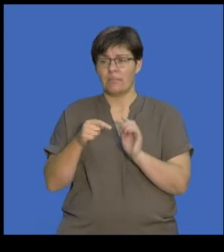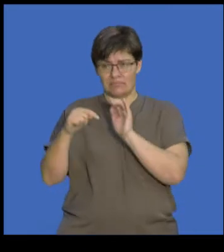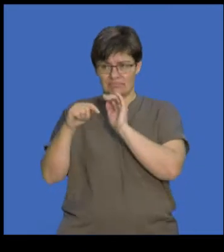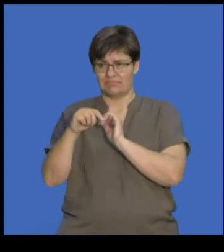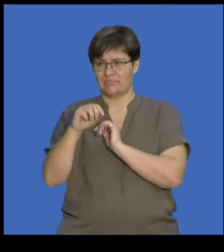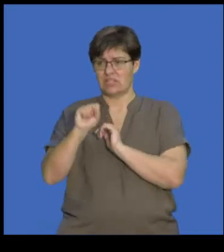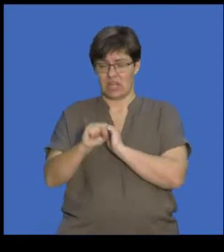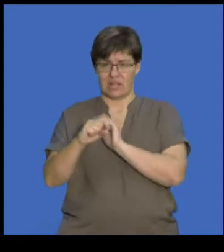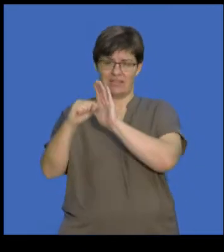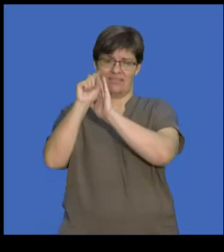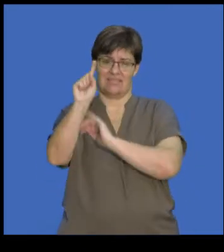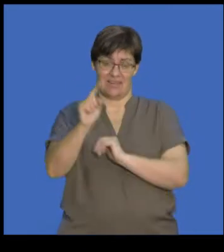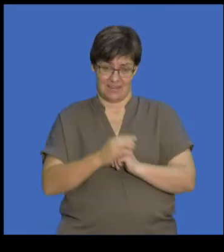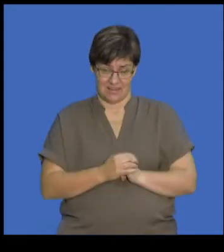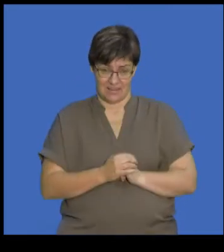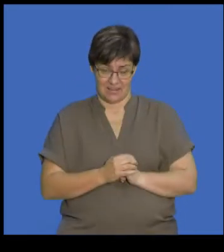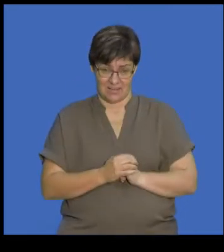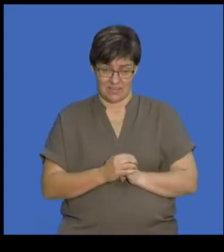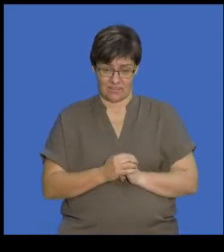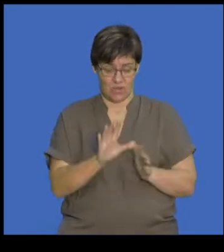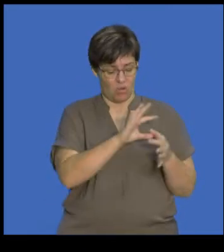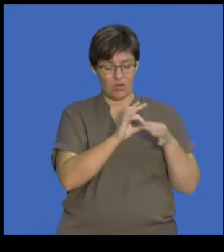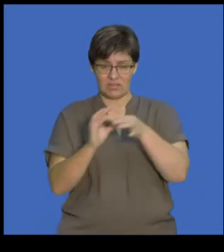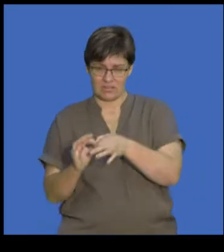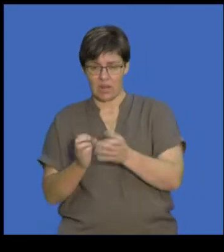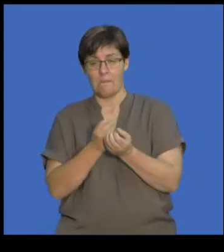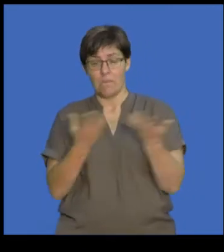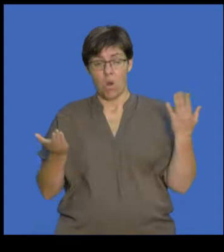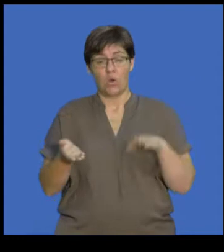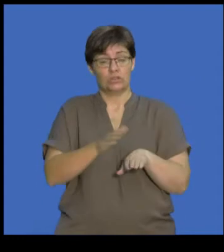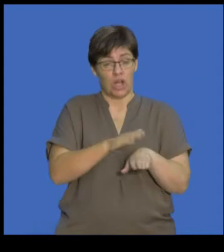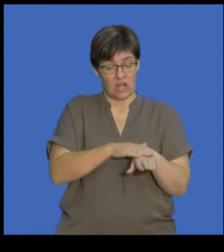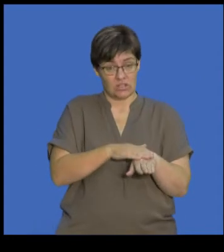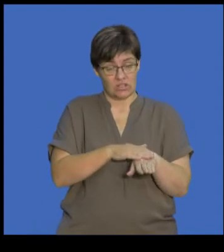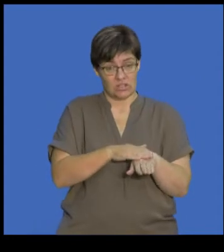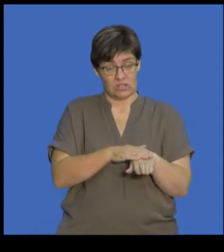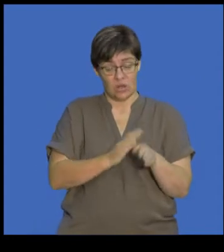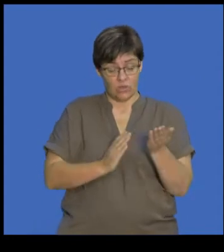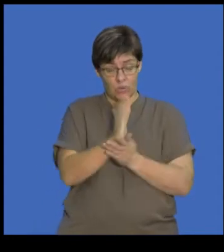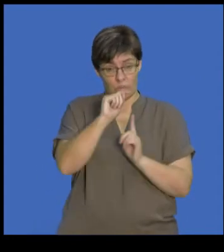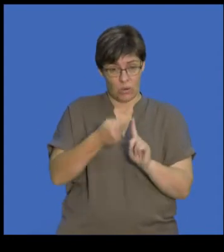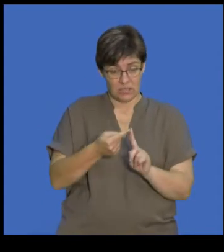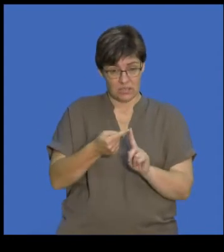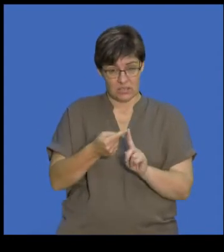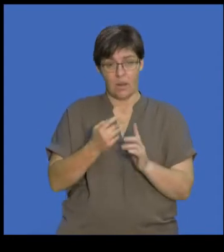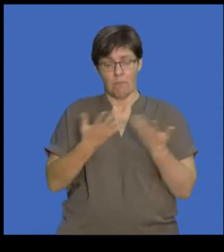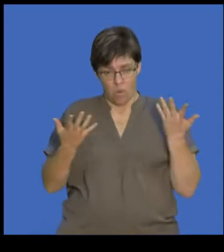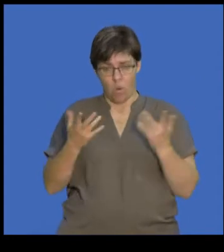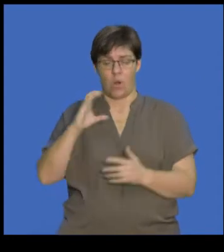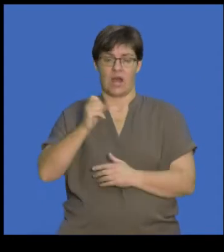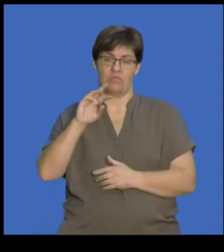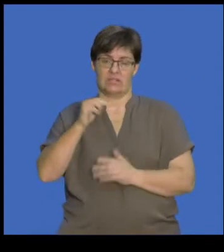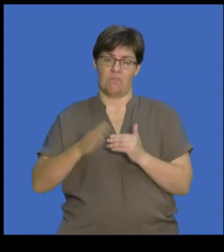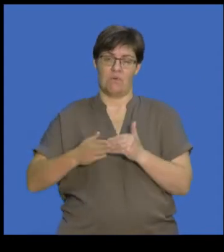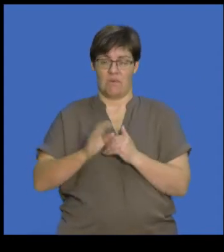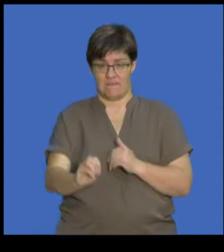second. Okay, so correspondingly, the greater the amount of charge passing through a point, there is greater current.